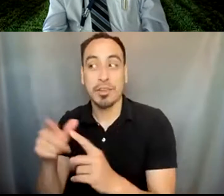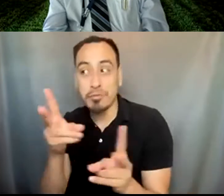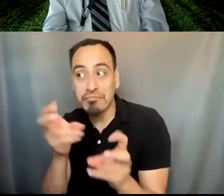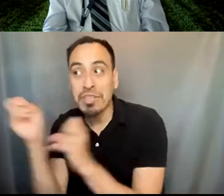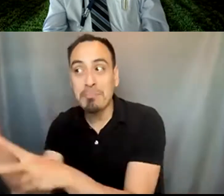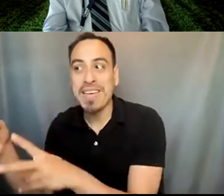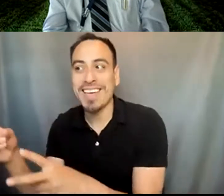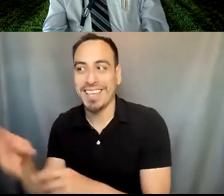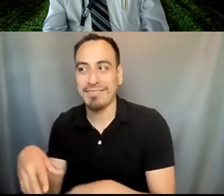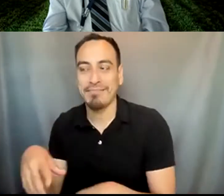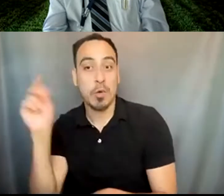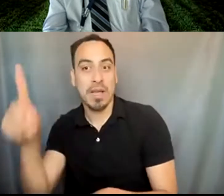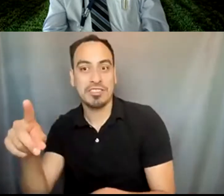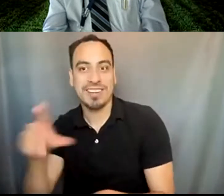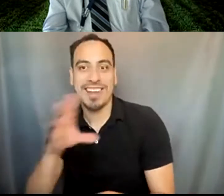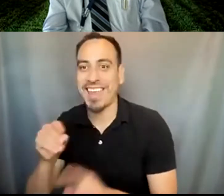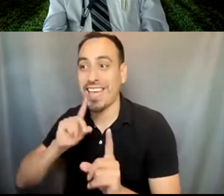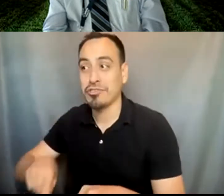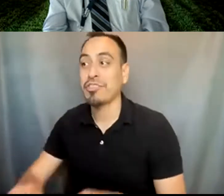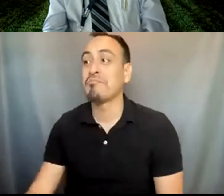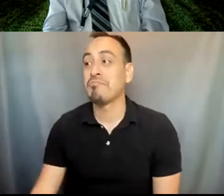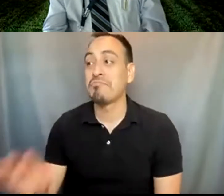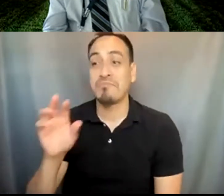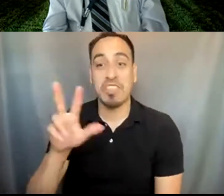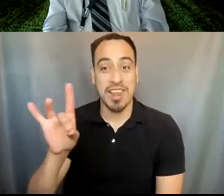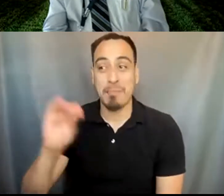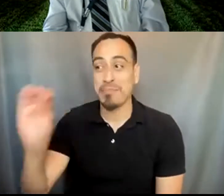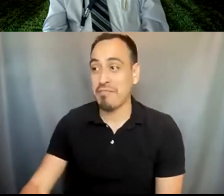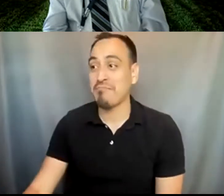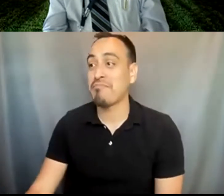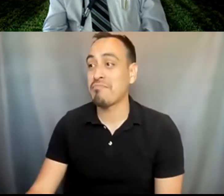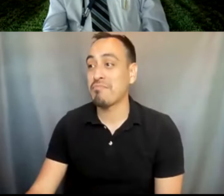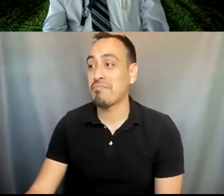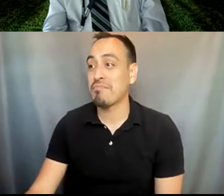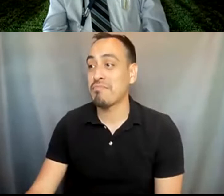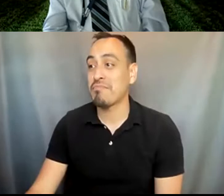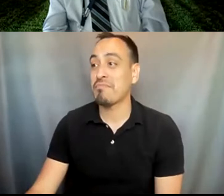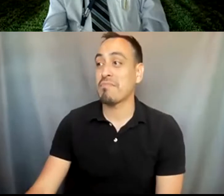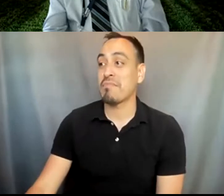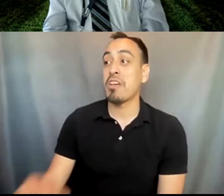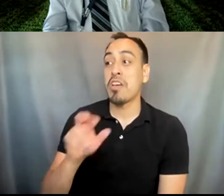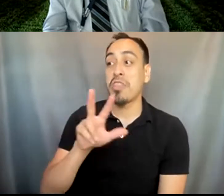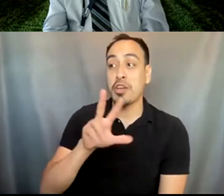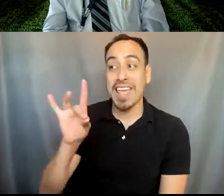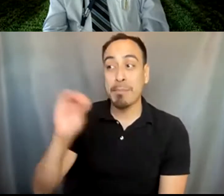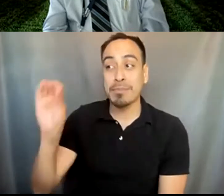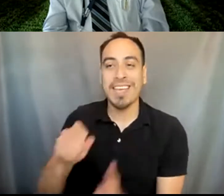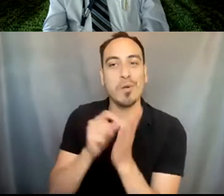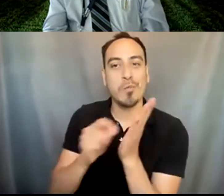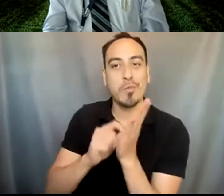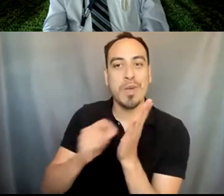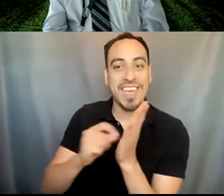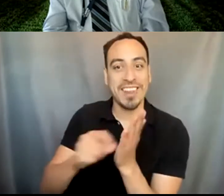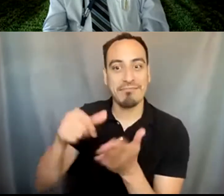with COVID-19, 62%. A written update from county public health, 38%, and a verbal update,